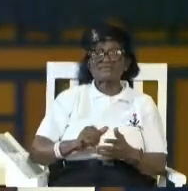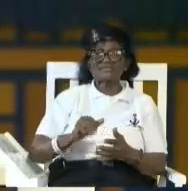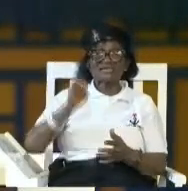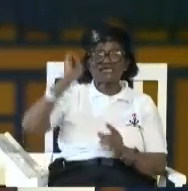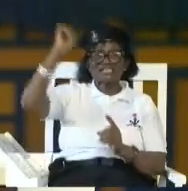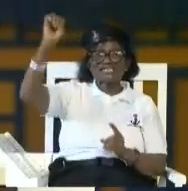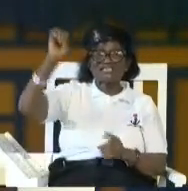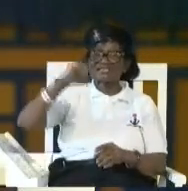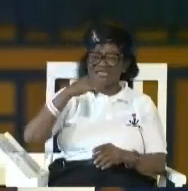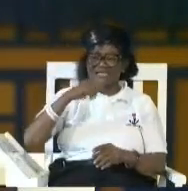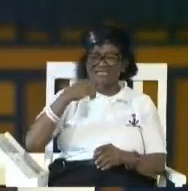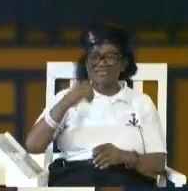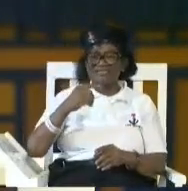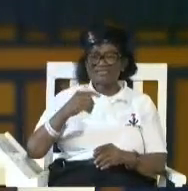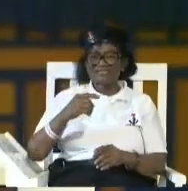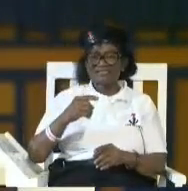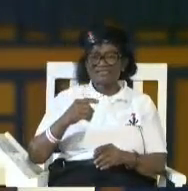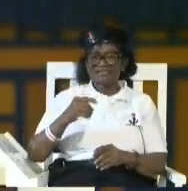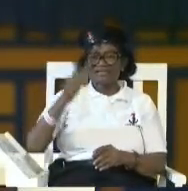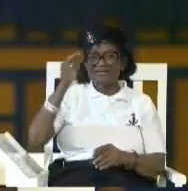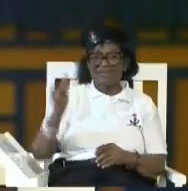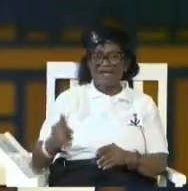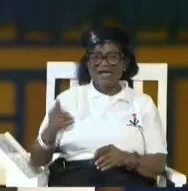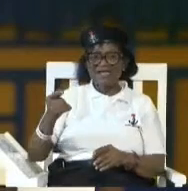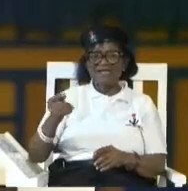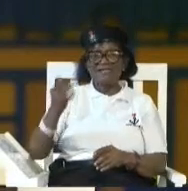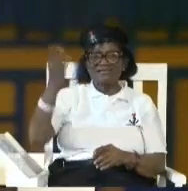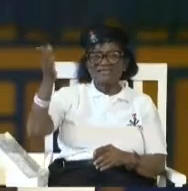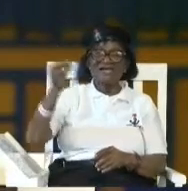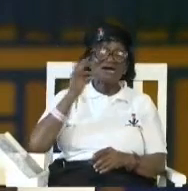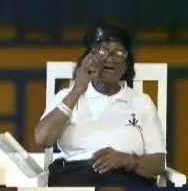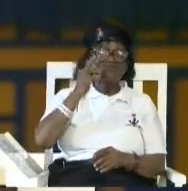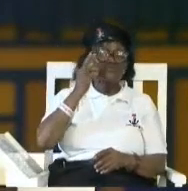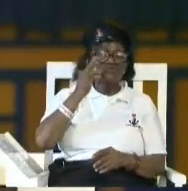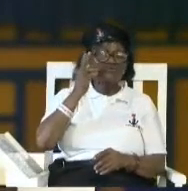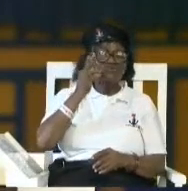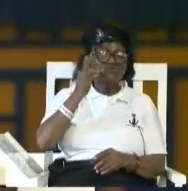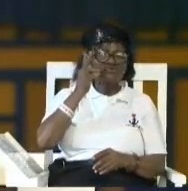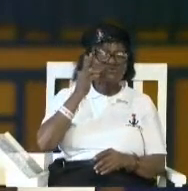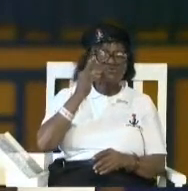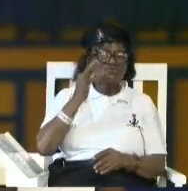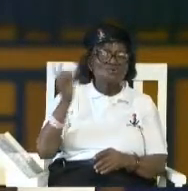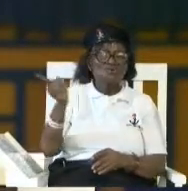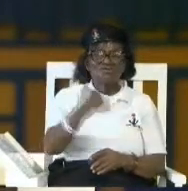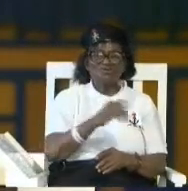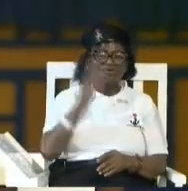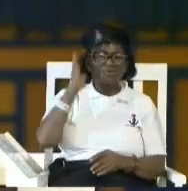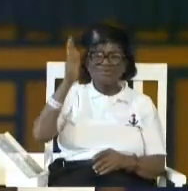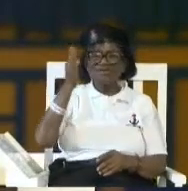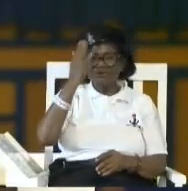said, by their fruits you shall know them,